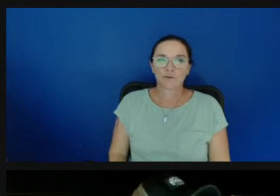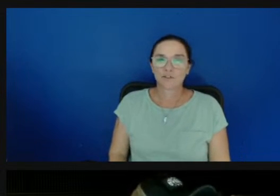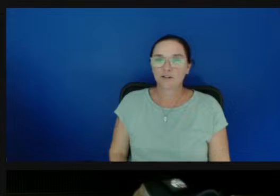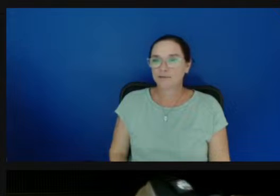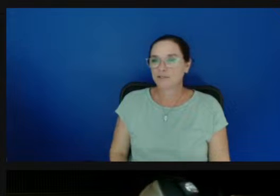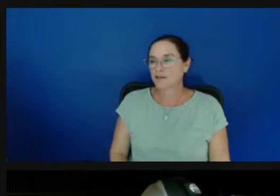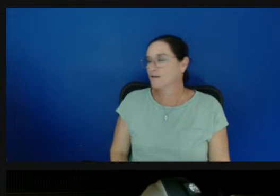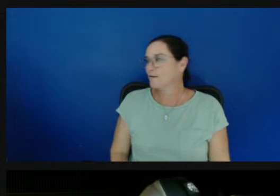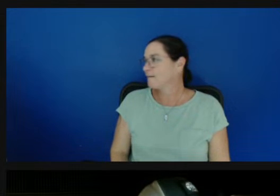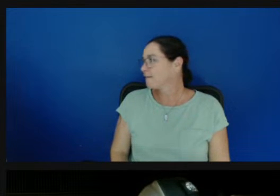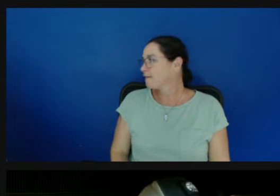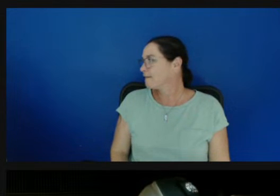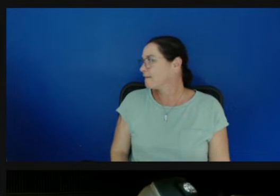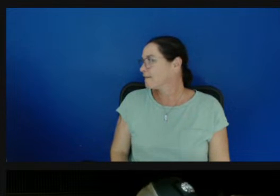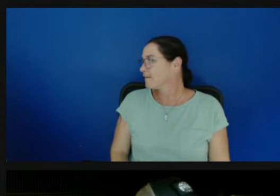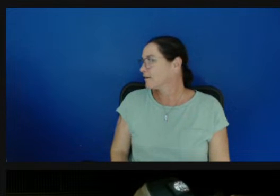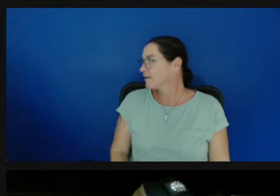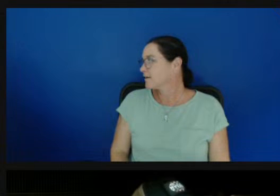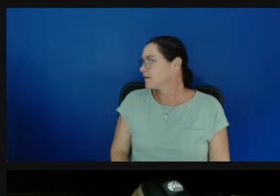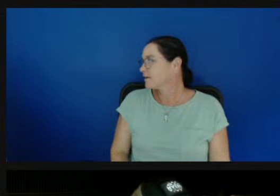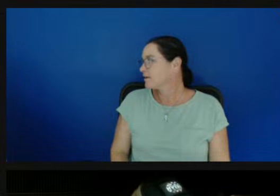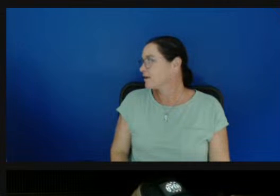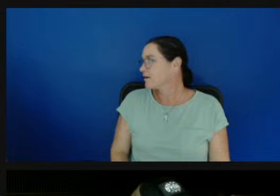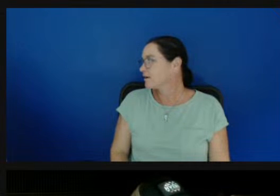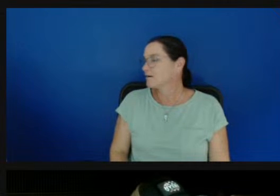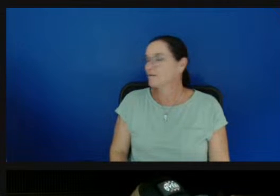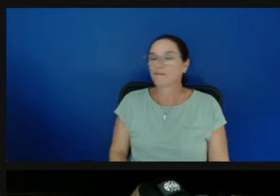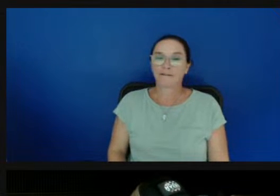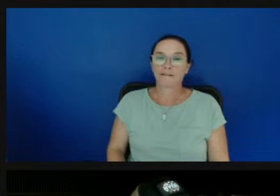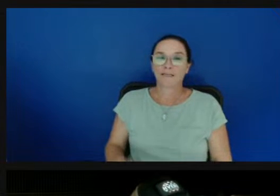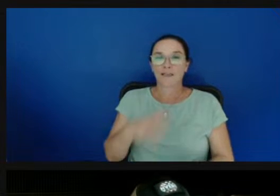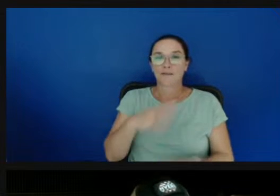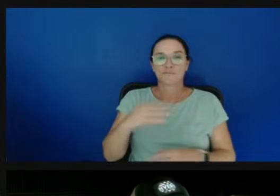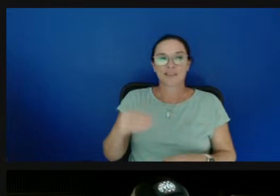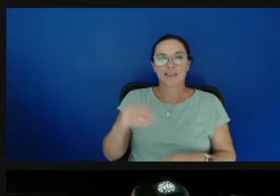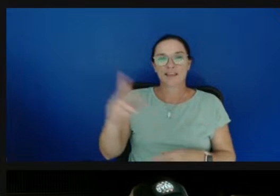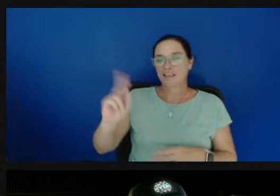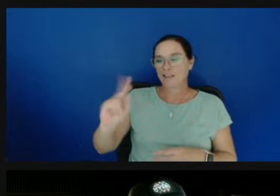Oh, and we shout out to the Kilauea Recovery Grant and Puna Strong one last time.